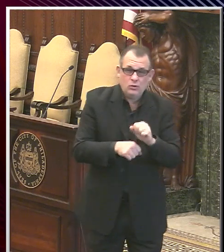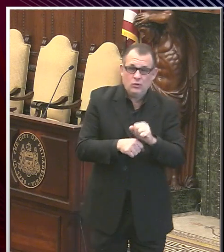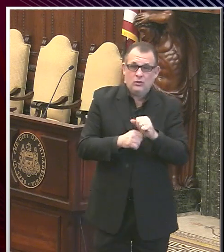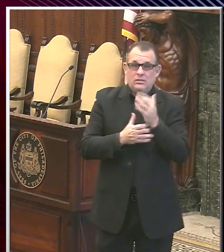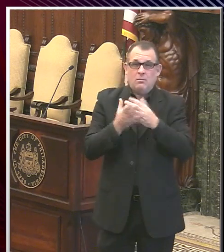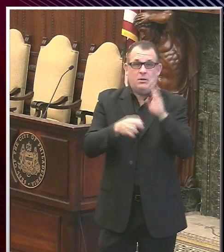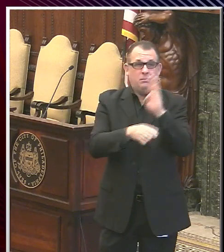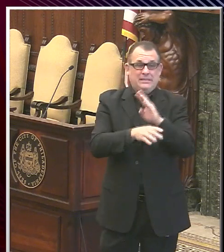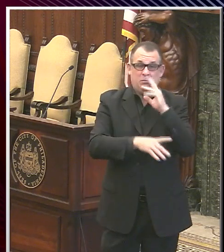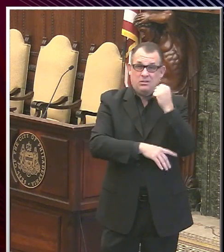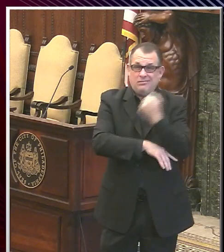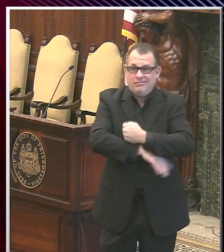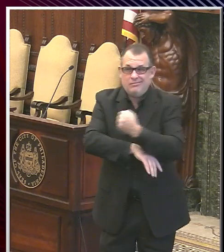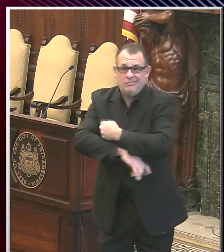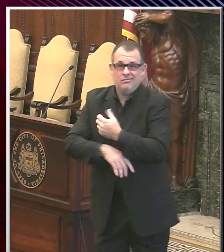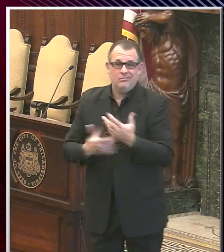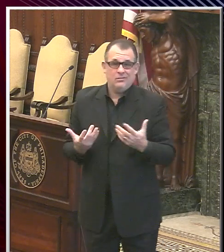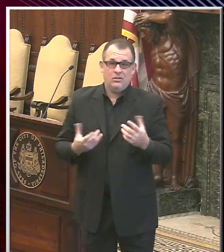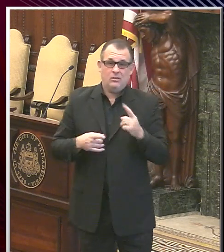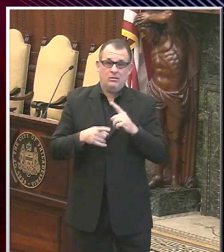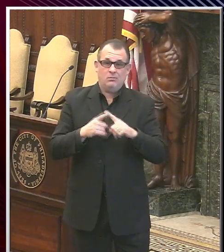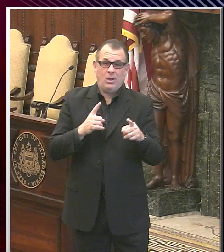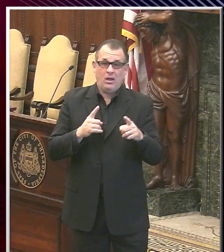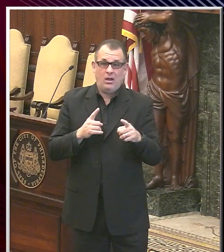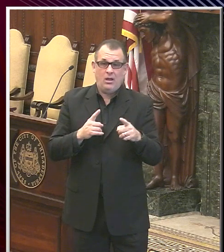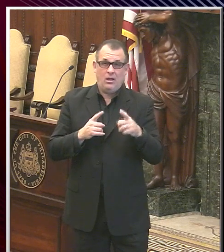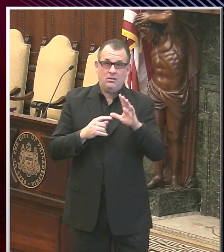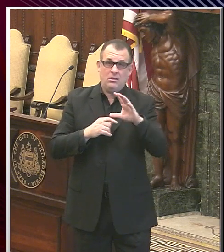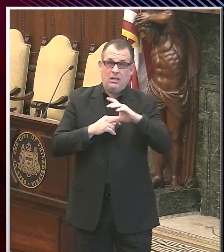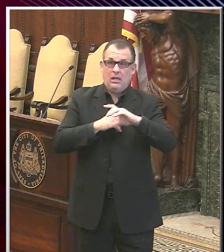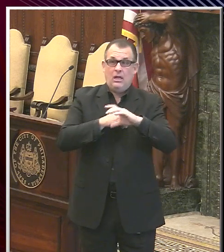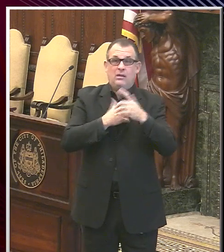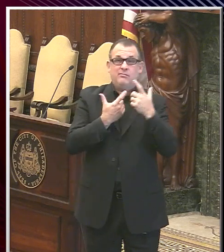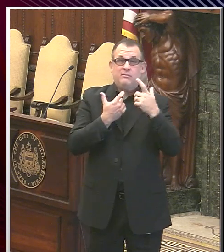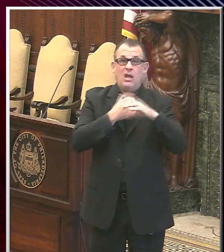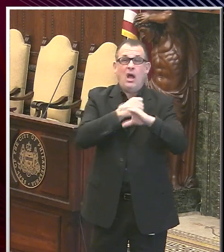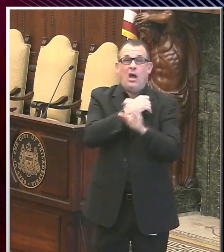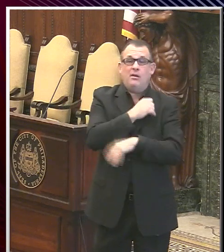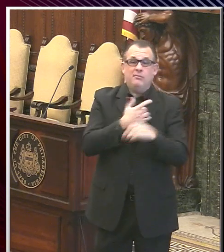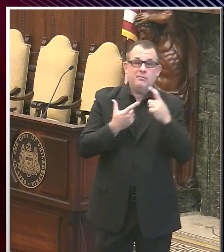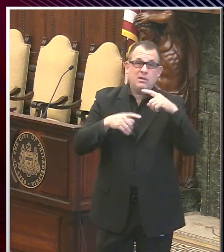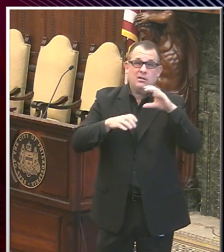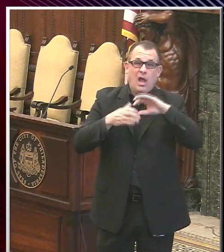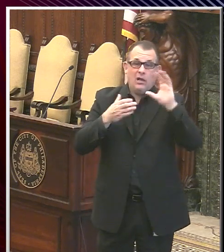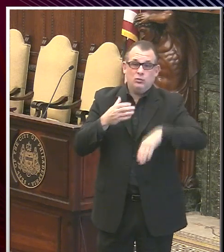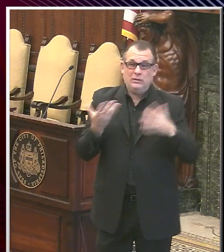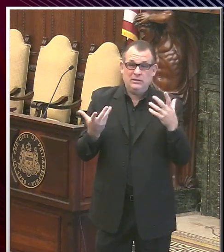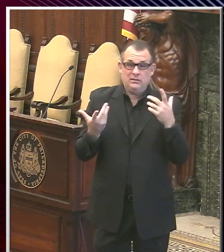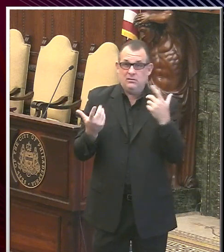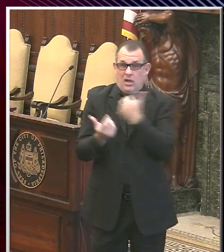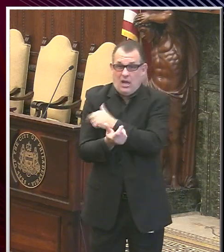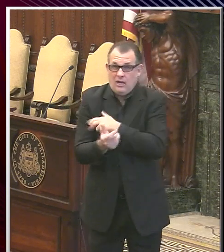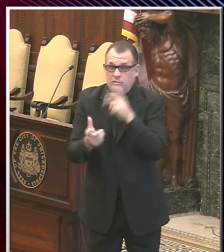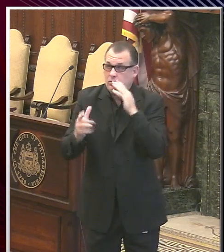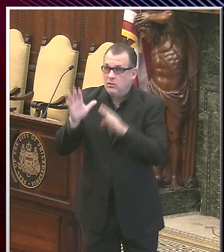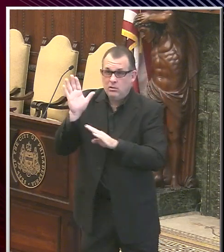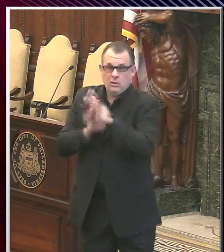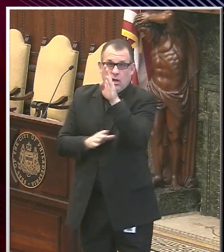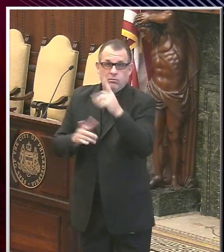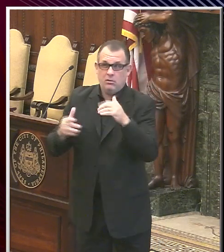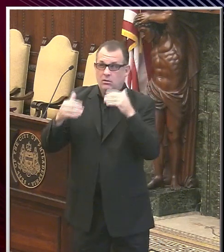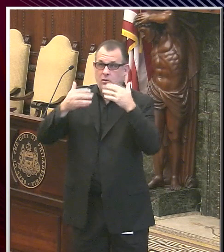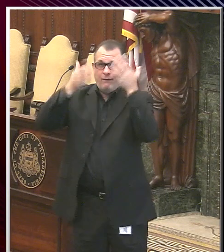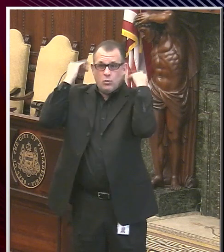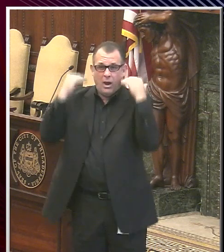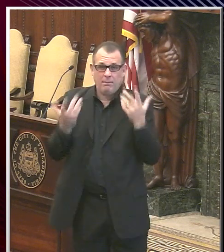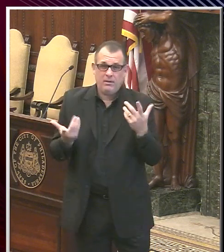But we also know that the consequences to health of not doing it are really bad. Hospitals can be overrun and unnecessary deaths. And we